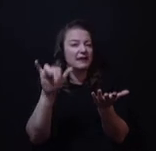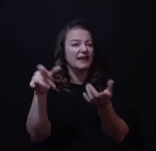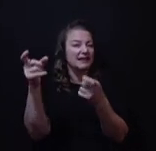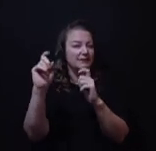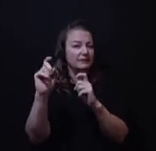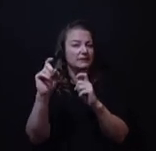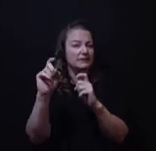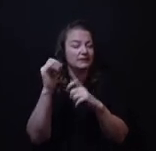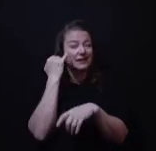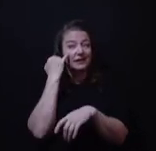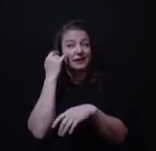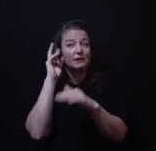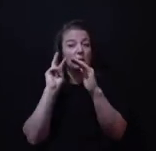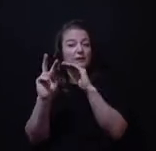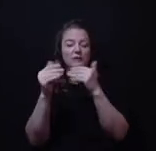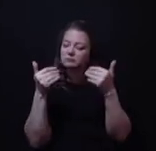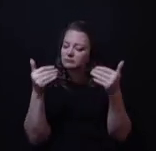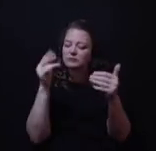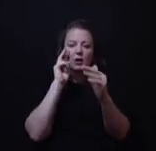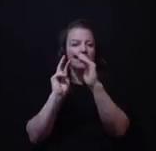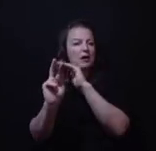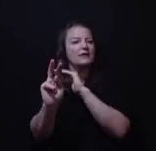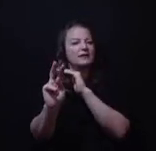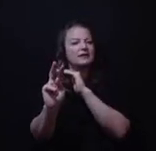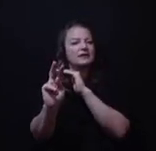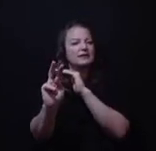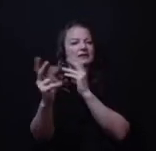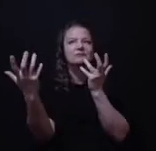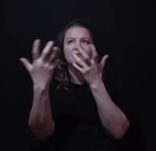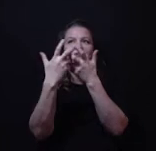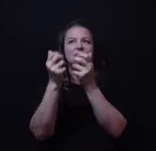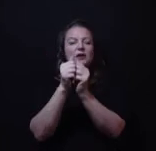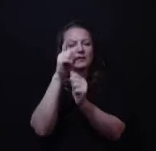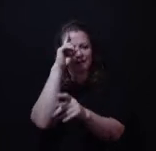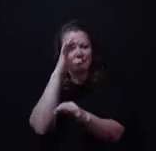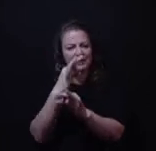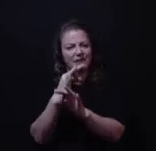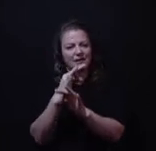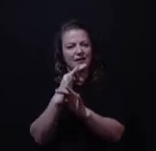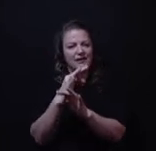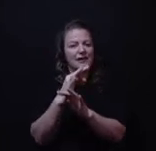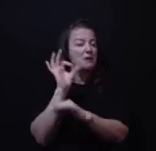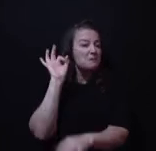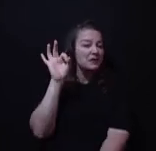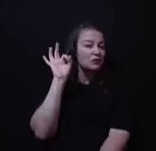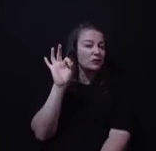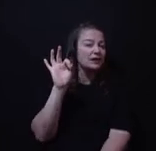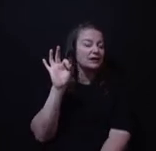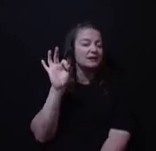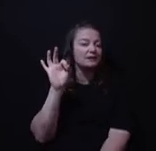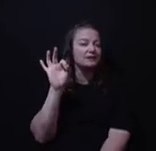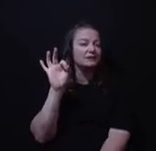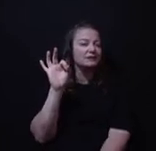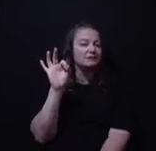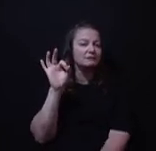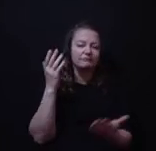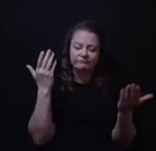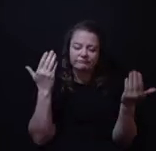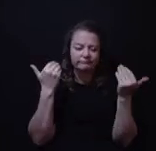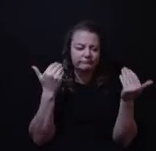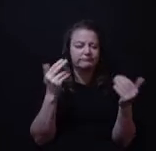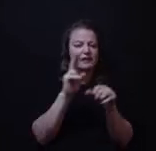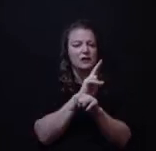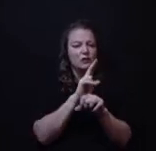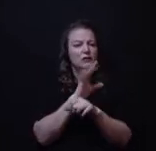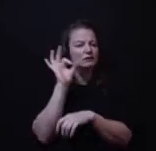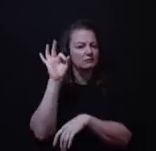If prophecy, let us prophesy in proportion to our faith. Ministry, let us use it in